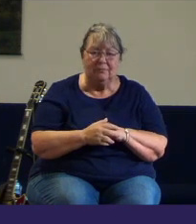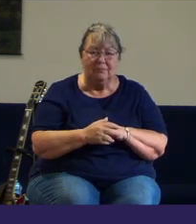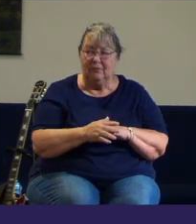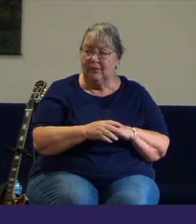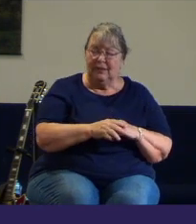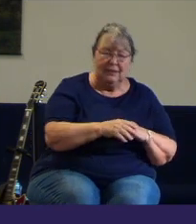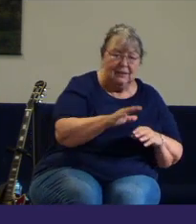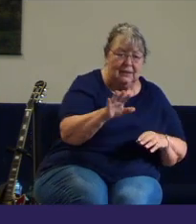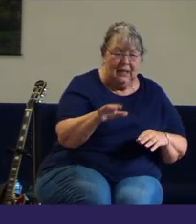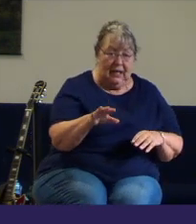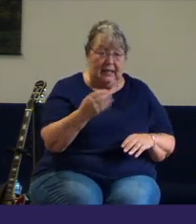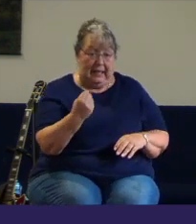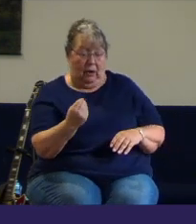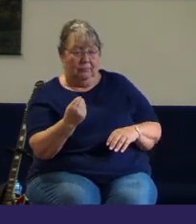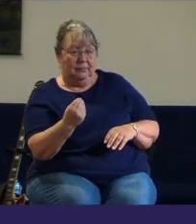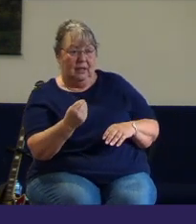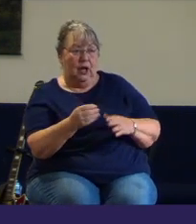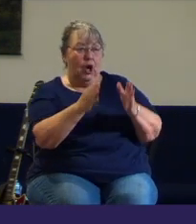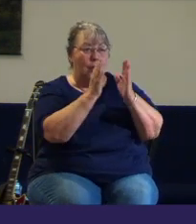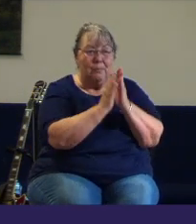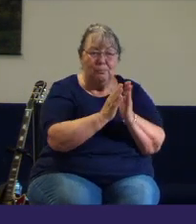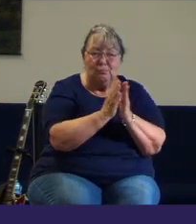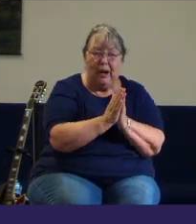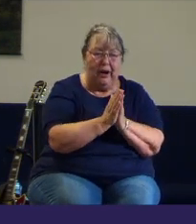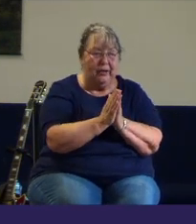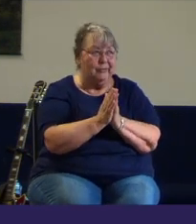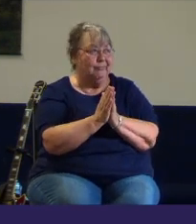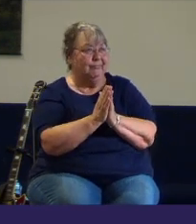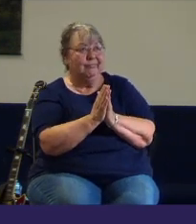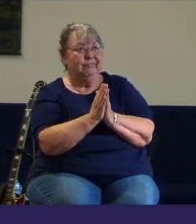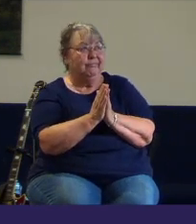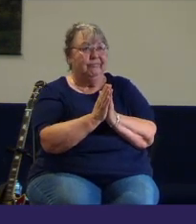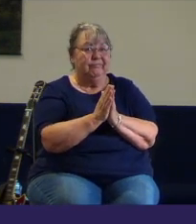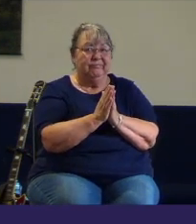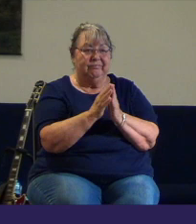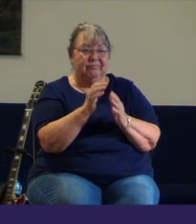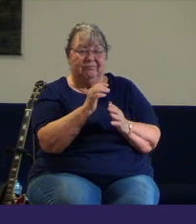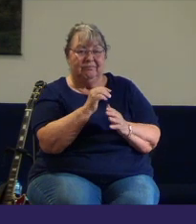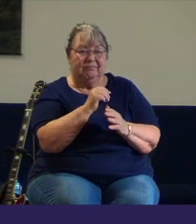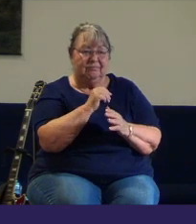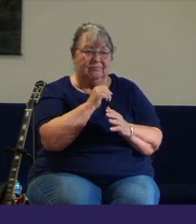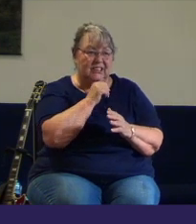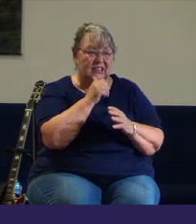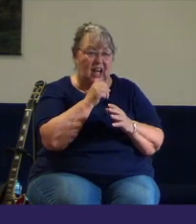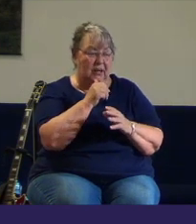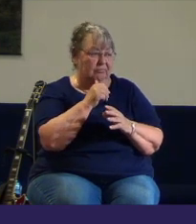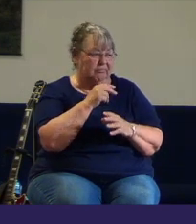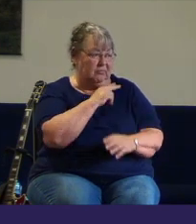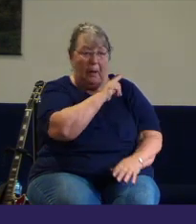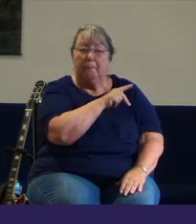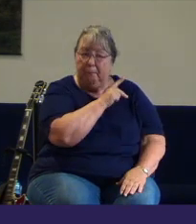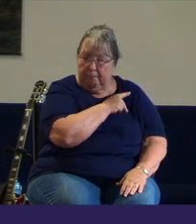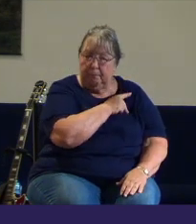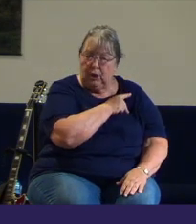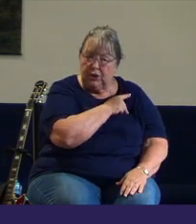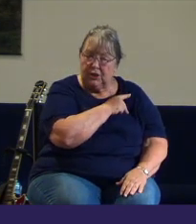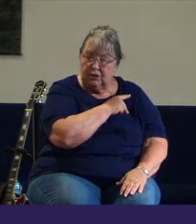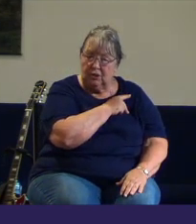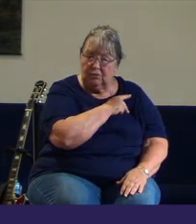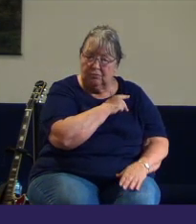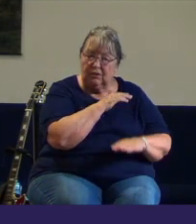Let me just say this, that prayer is not a matter of personal convenience. It's a matter